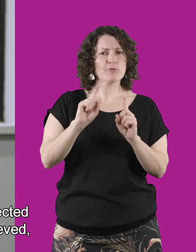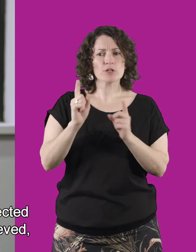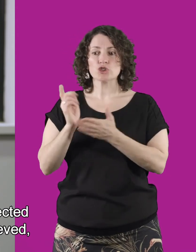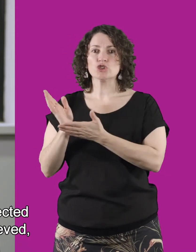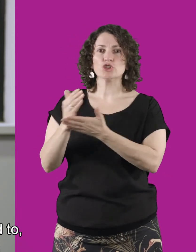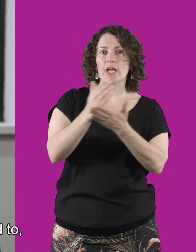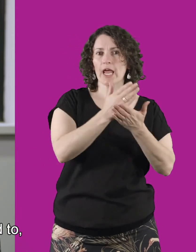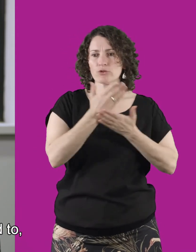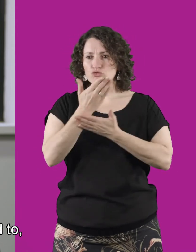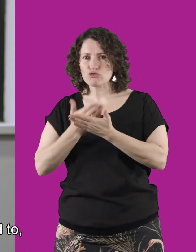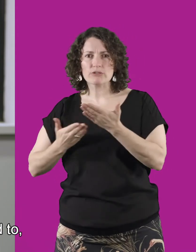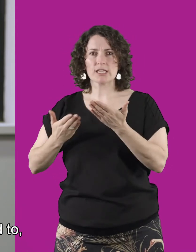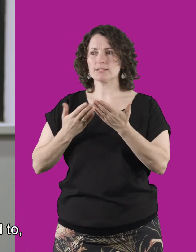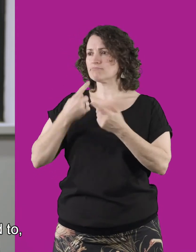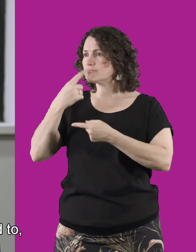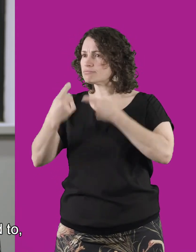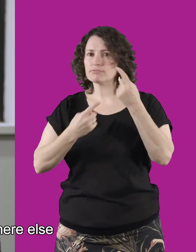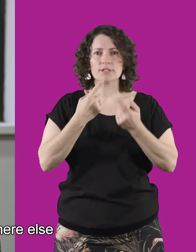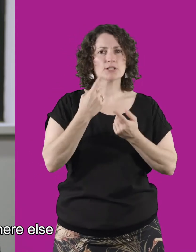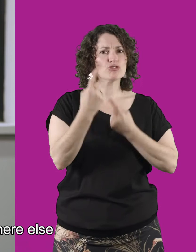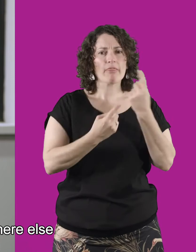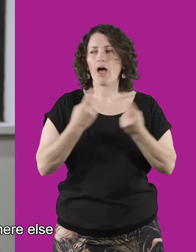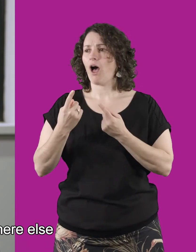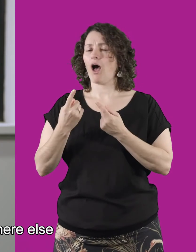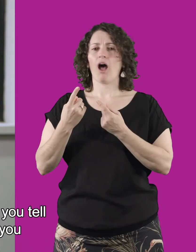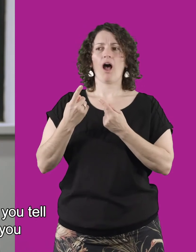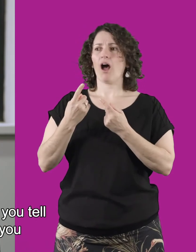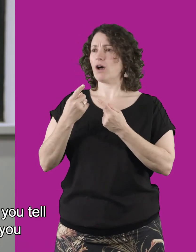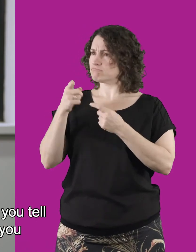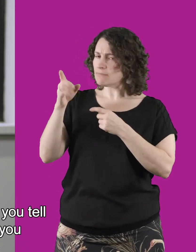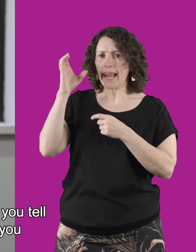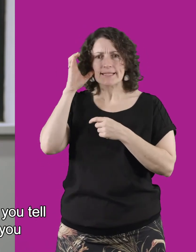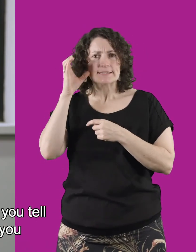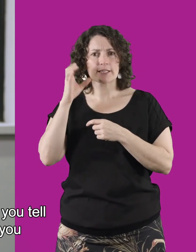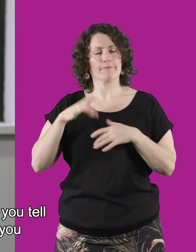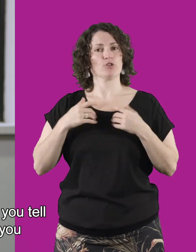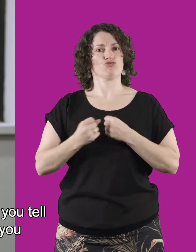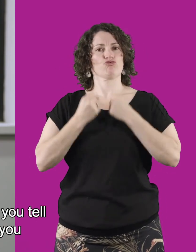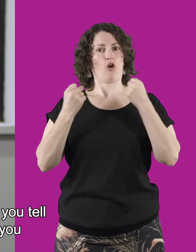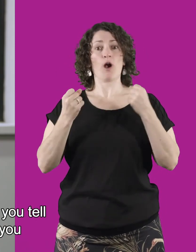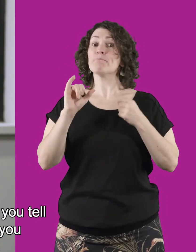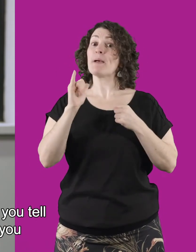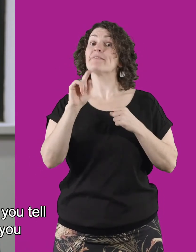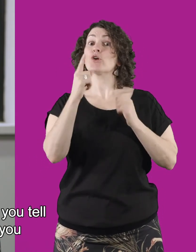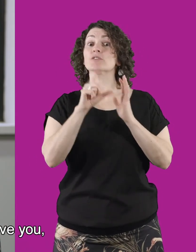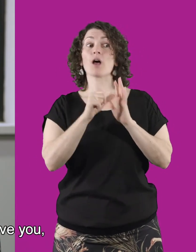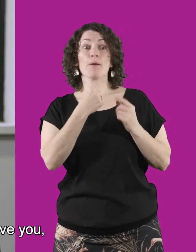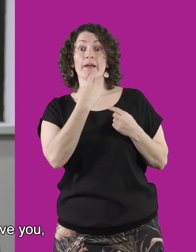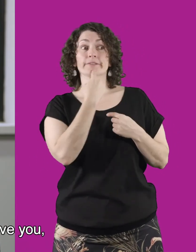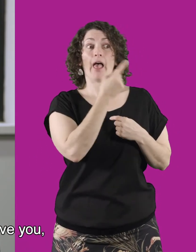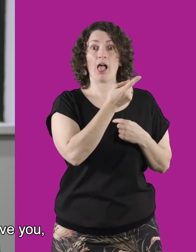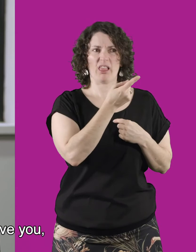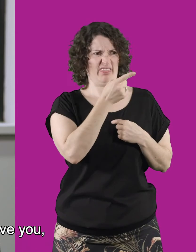being believed, being listened to, and going somewhere else if the first person you tell doesn't hear you